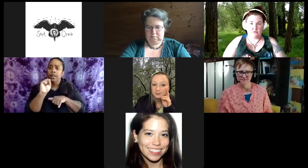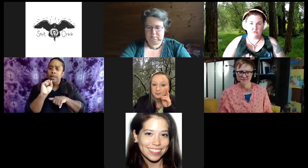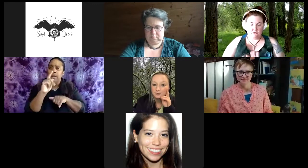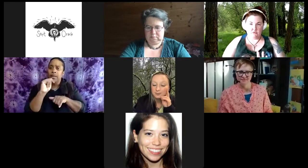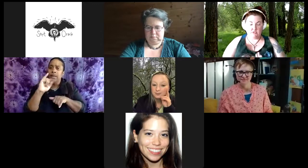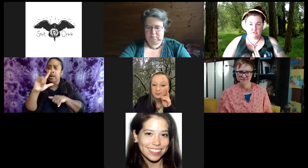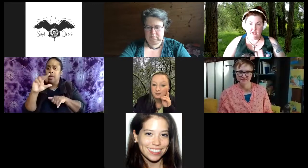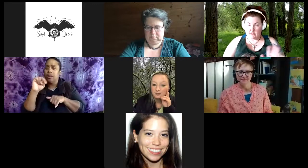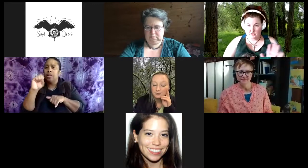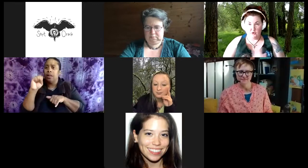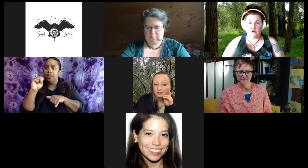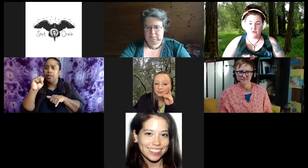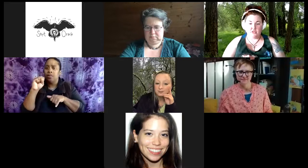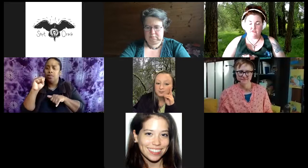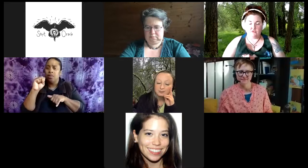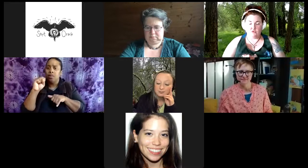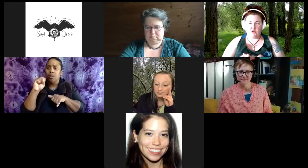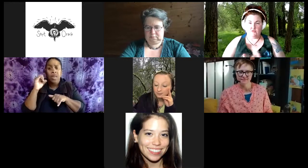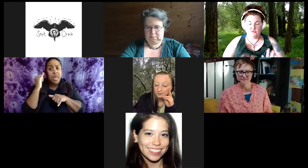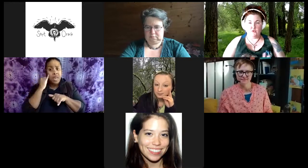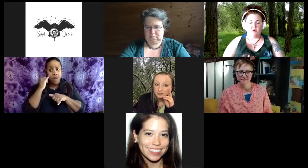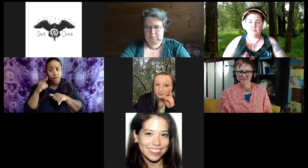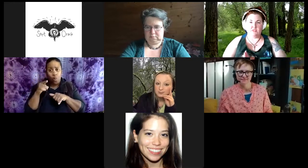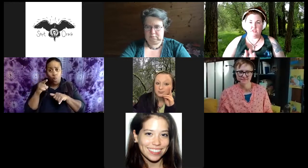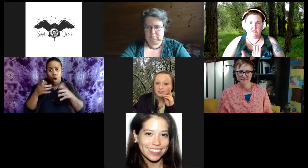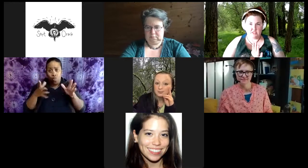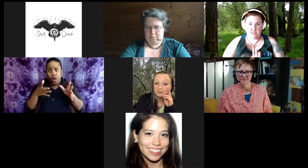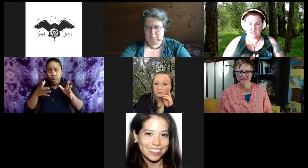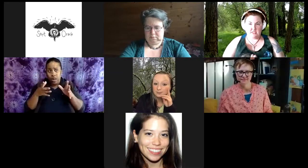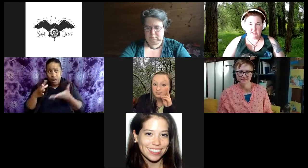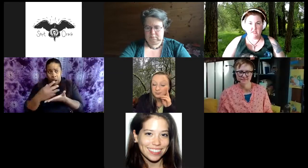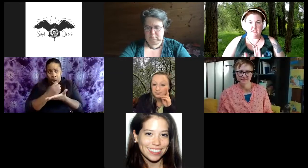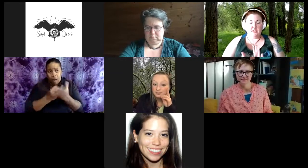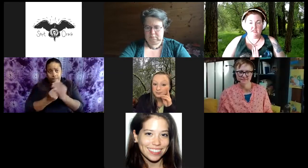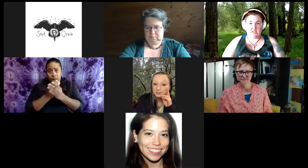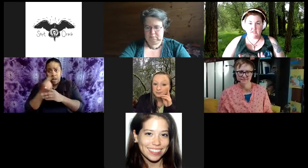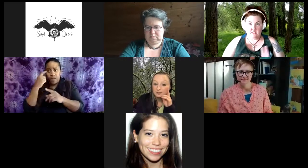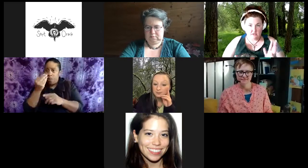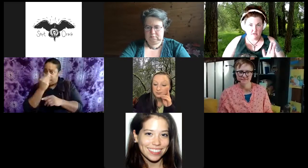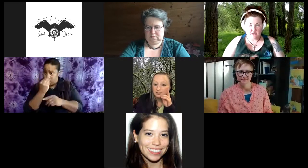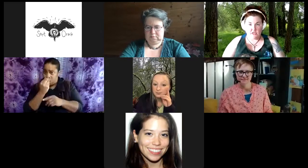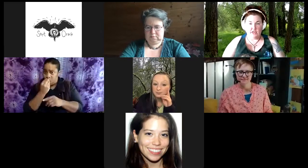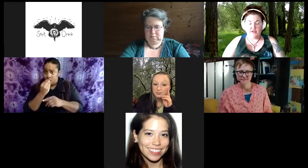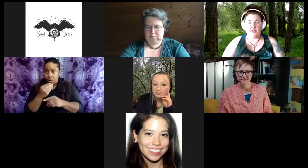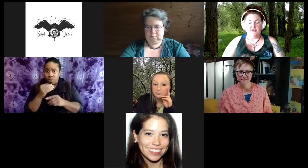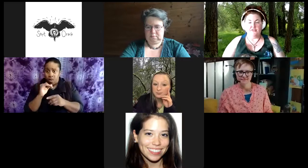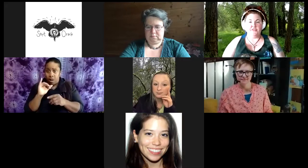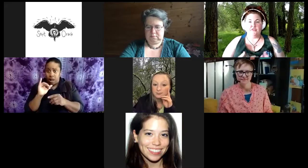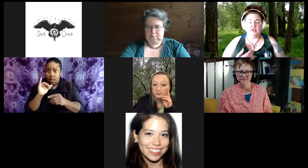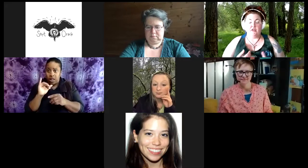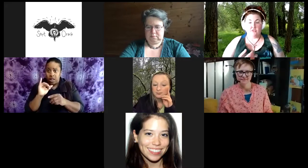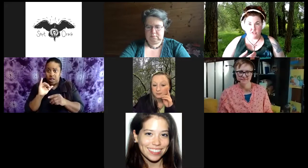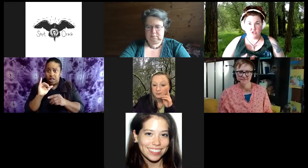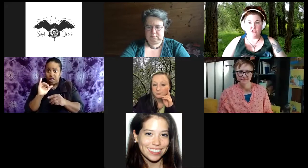obviously if you are doing it for food purposes, obviously that takes a lot